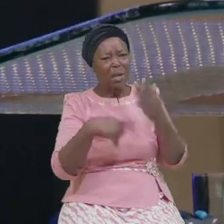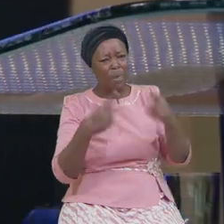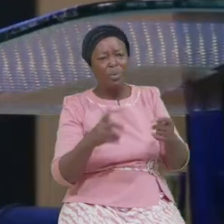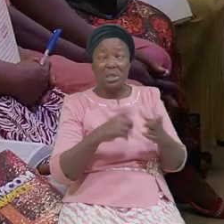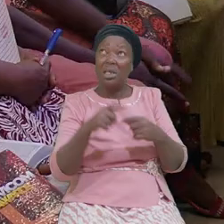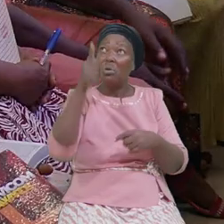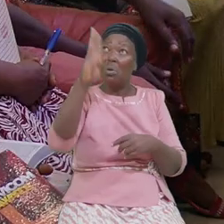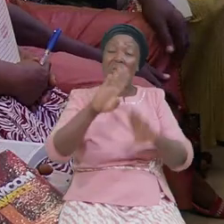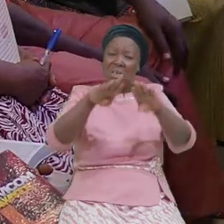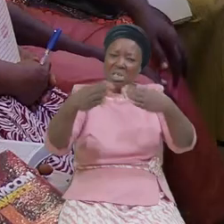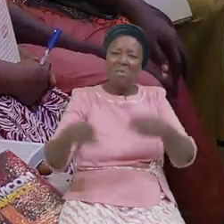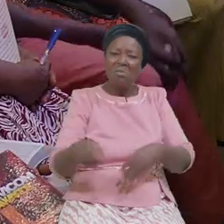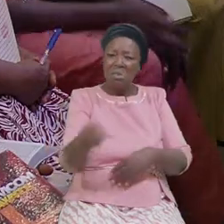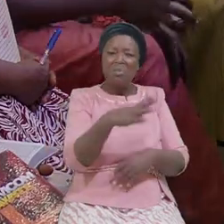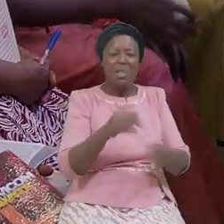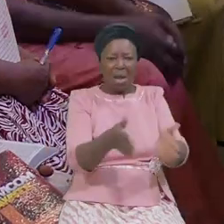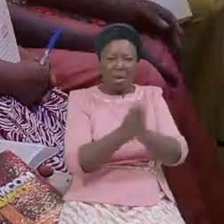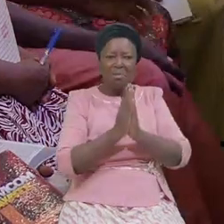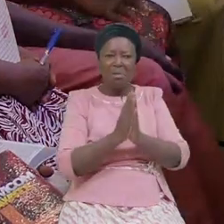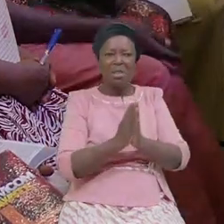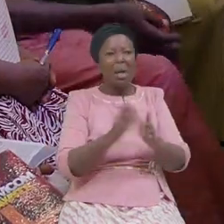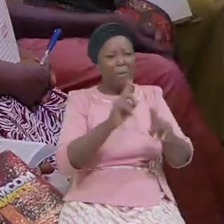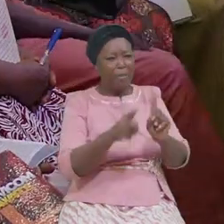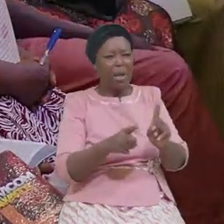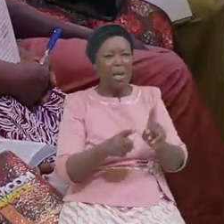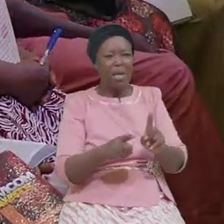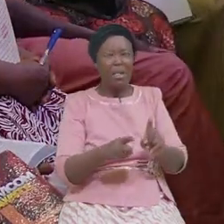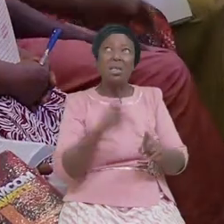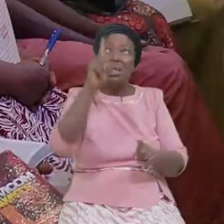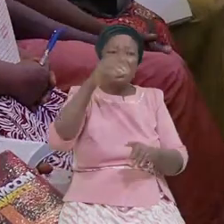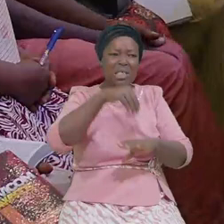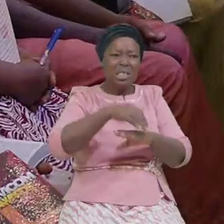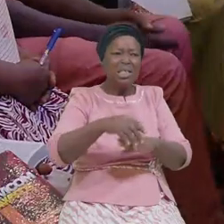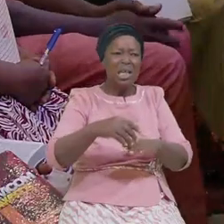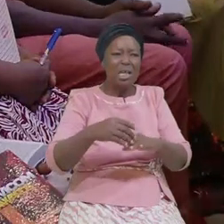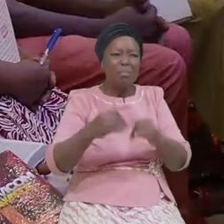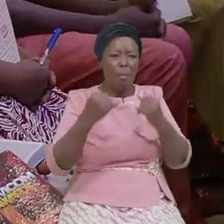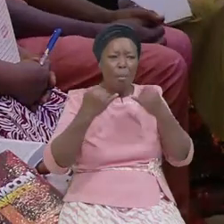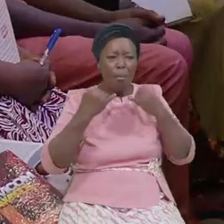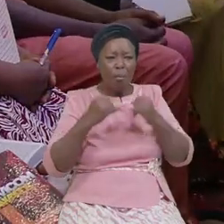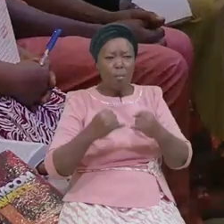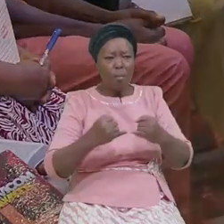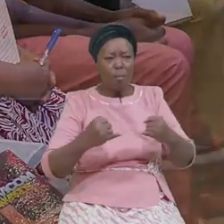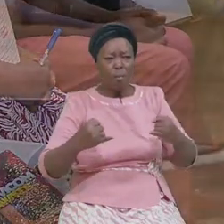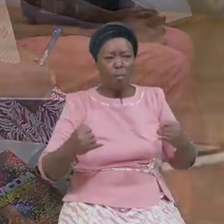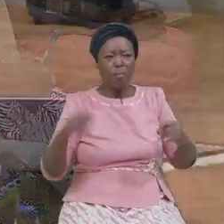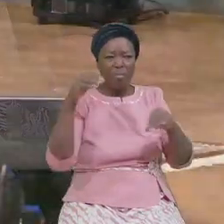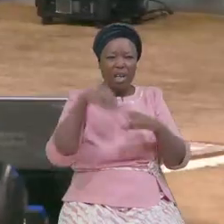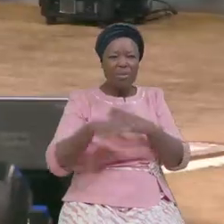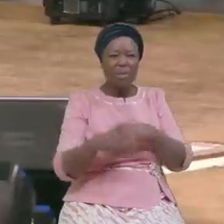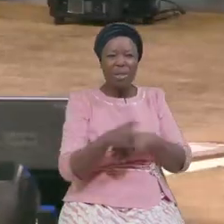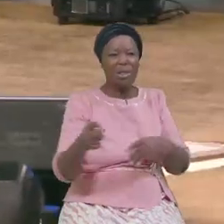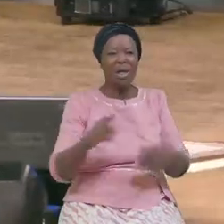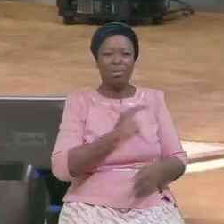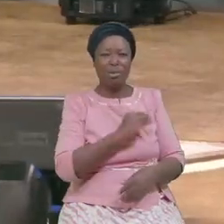their request, but he sent leanness into their soul.